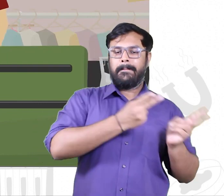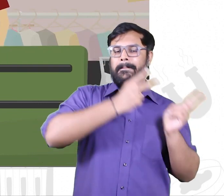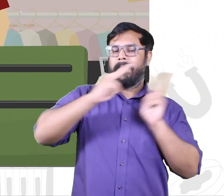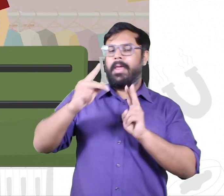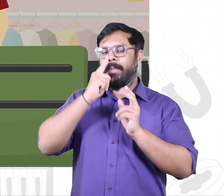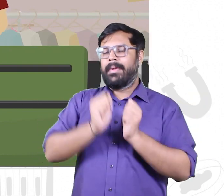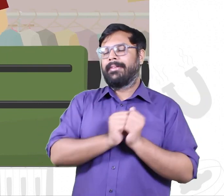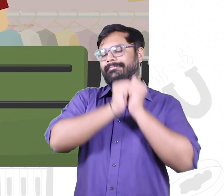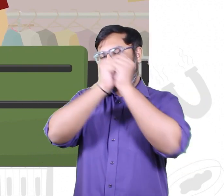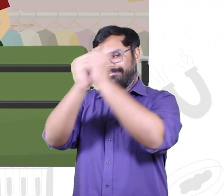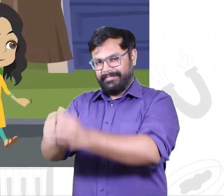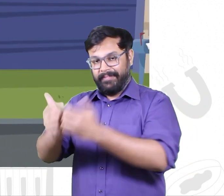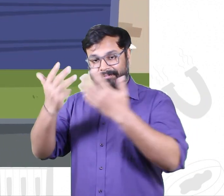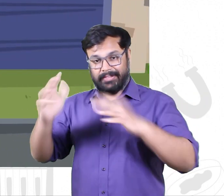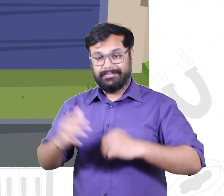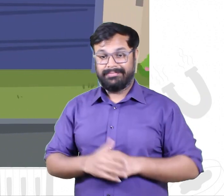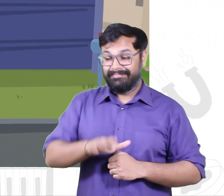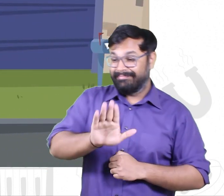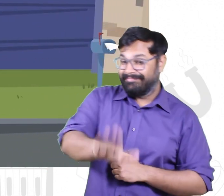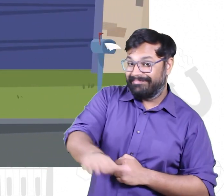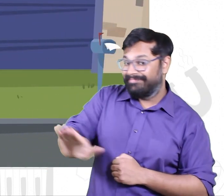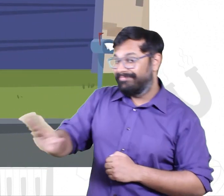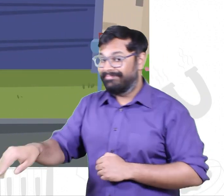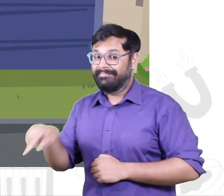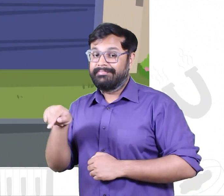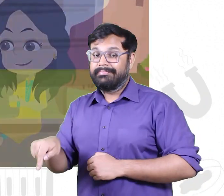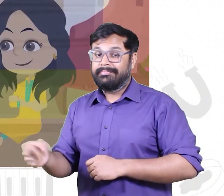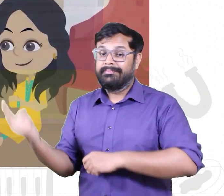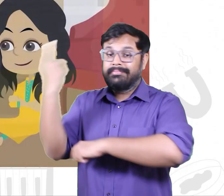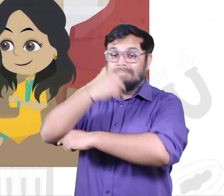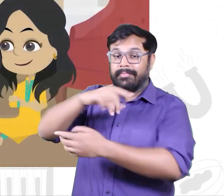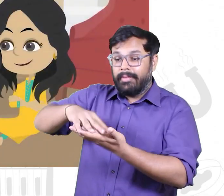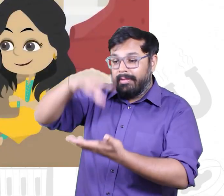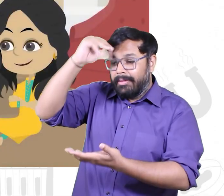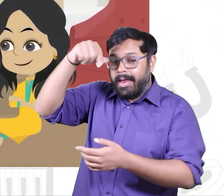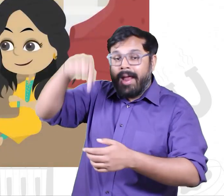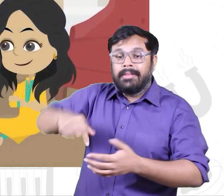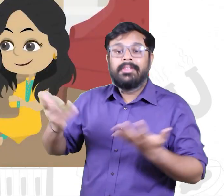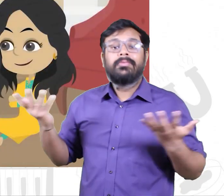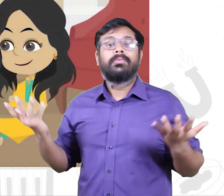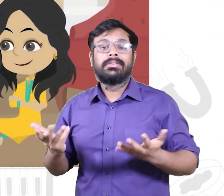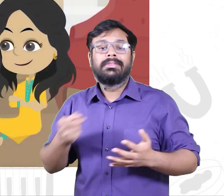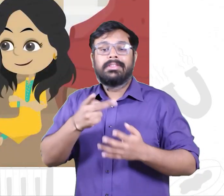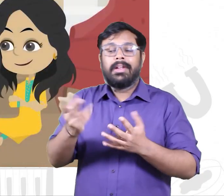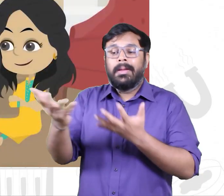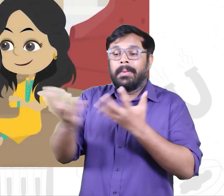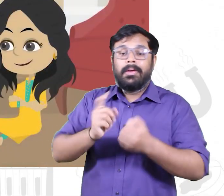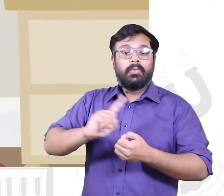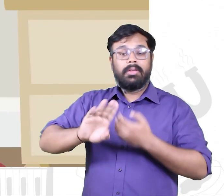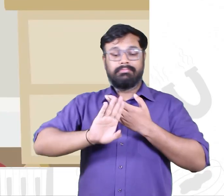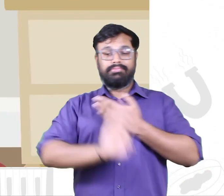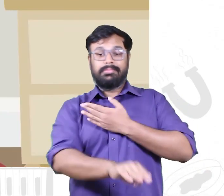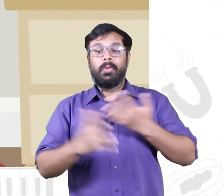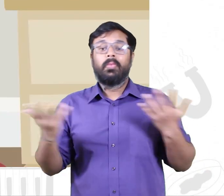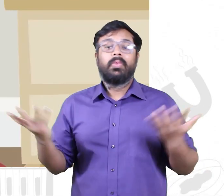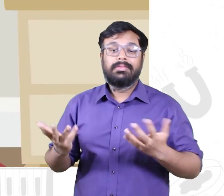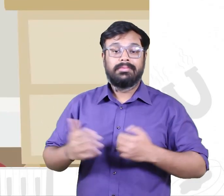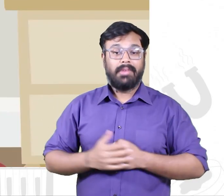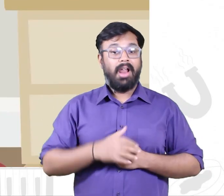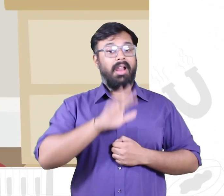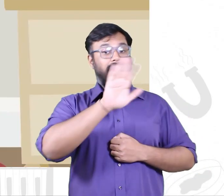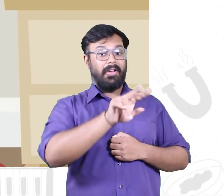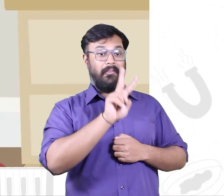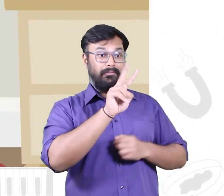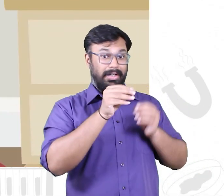kind of food items. They returned back home with their mother. So Ritu and Rohan, what did we learn today? What kind of